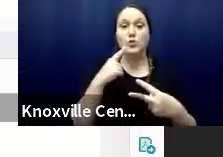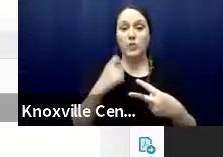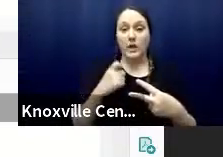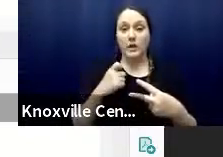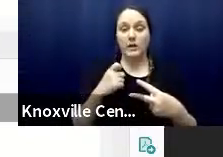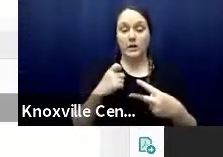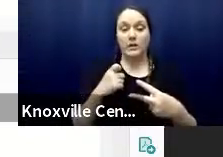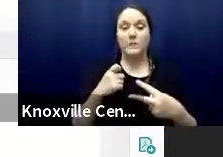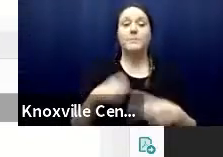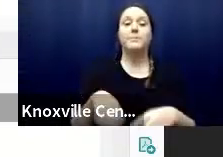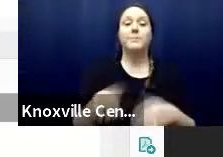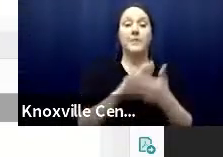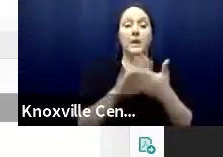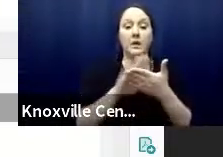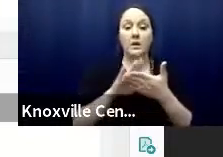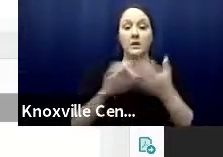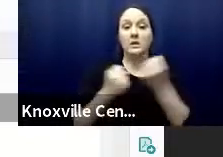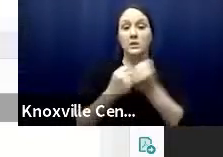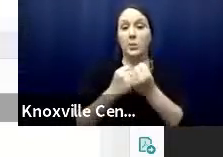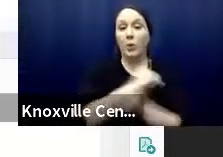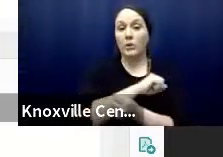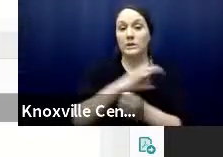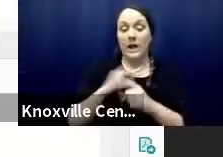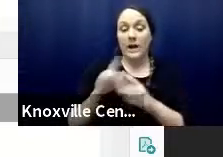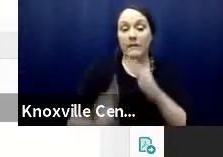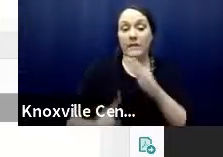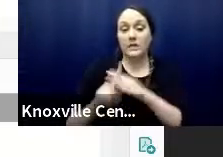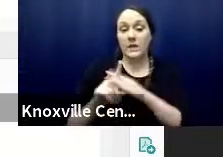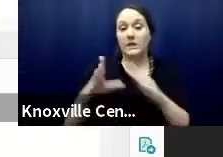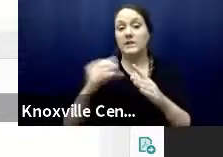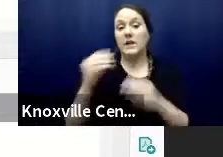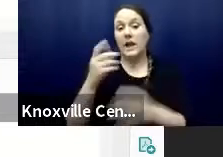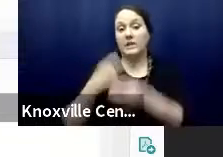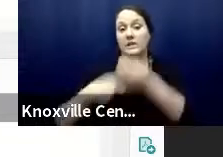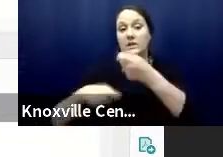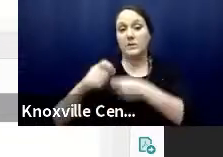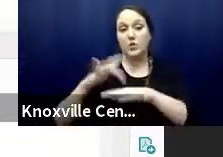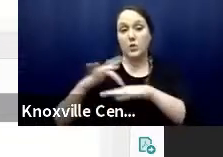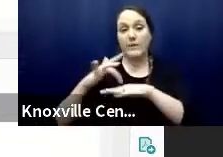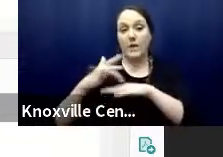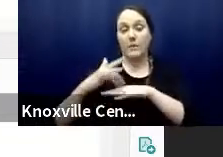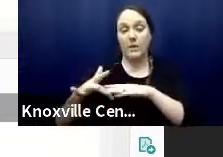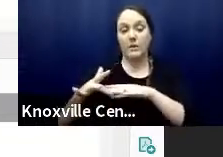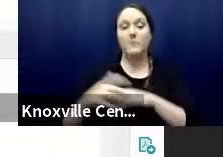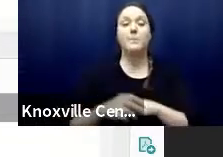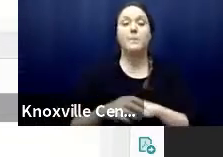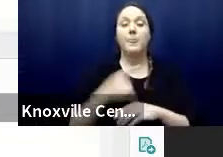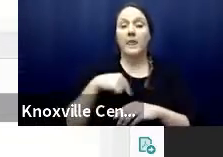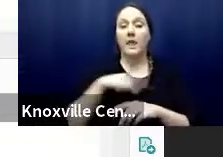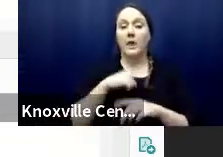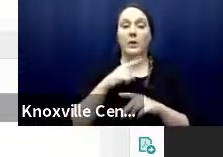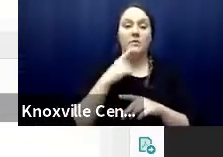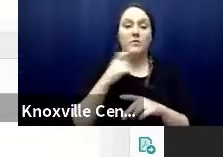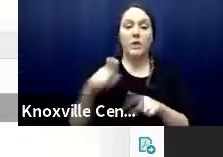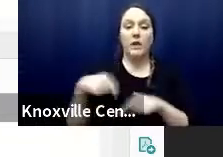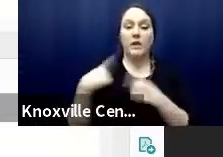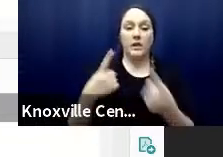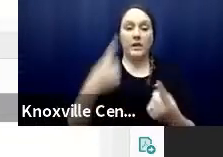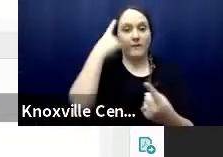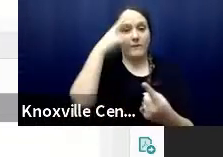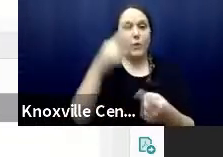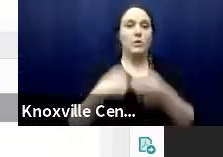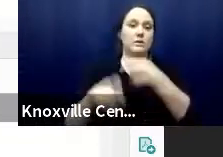metrics: custodial support staff attendance and substitute availability. Now, we have been consistently red for